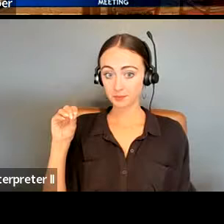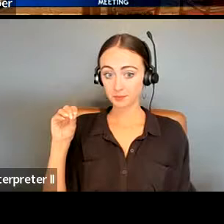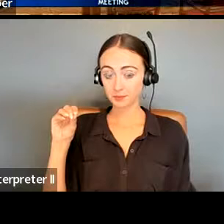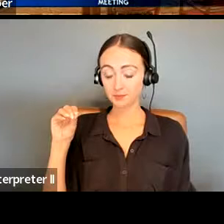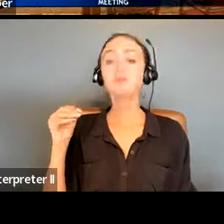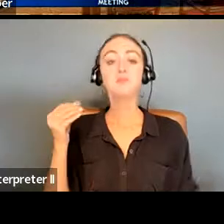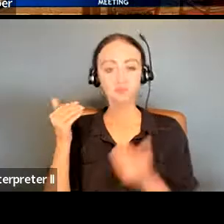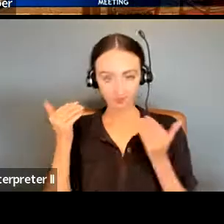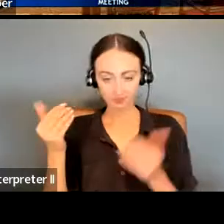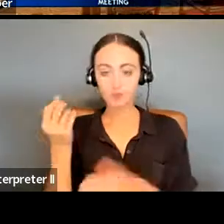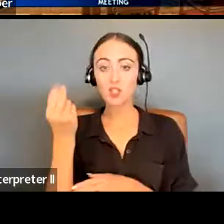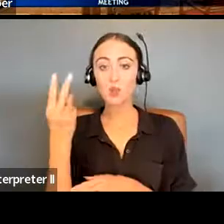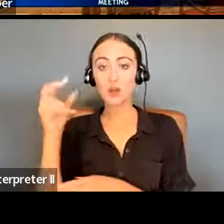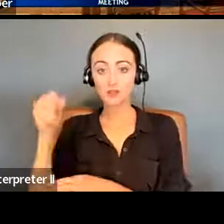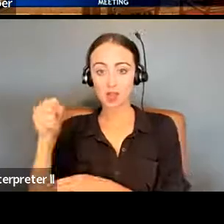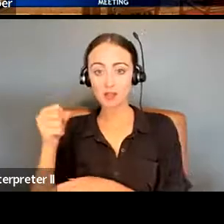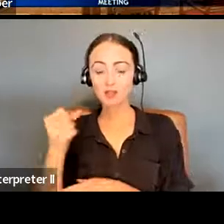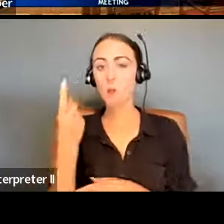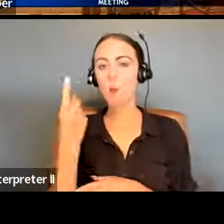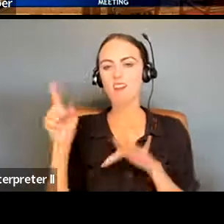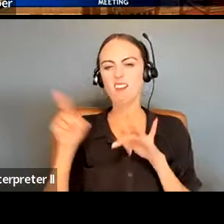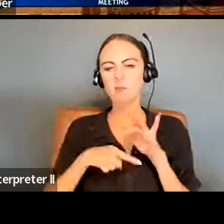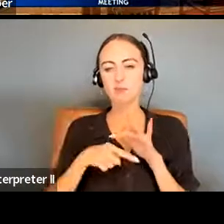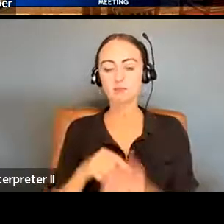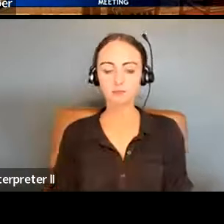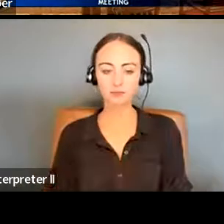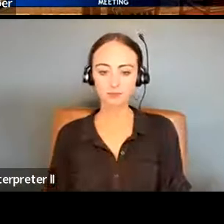Mr. Chairman, there are 12 yeses and 1 absent.